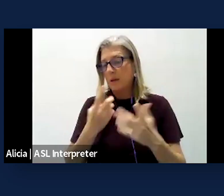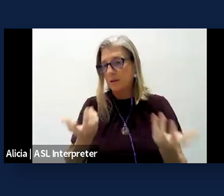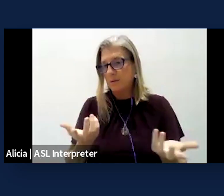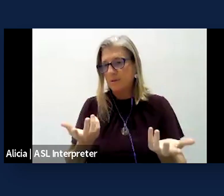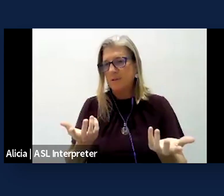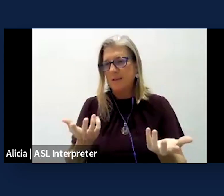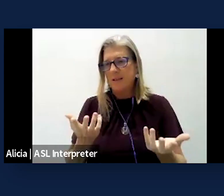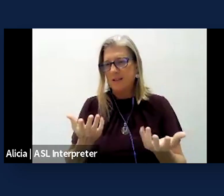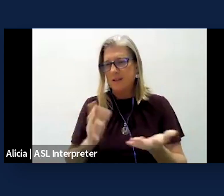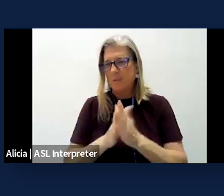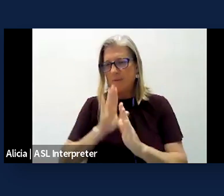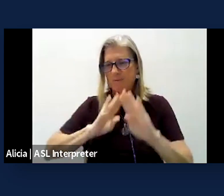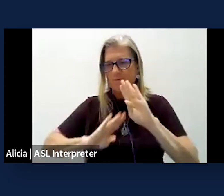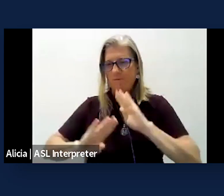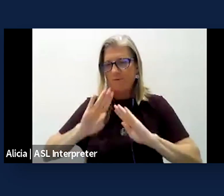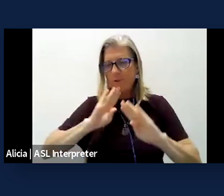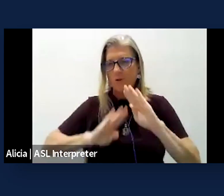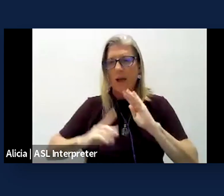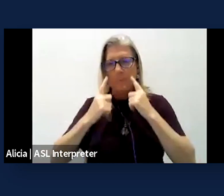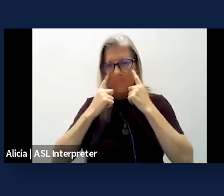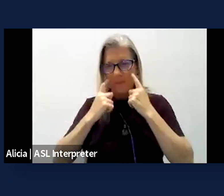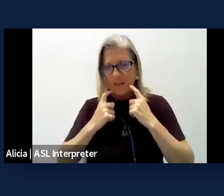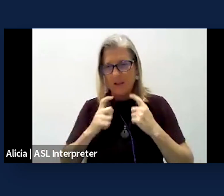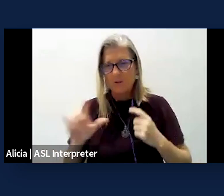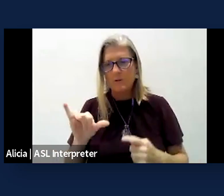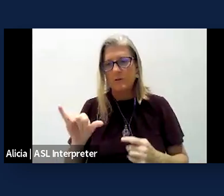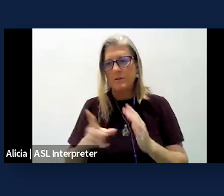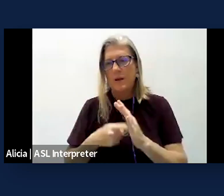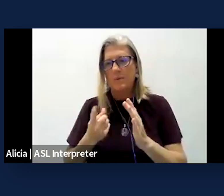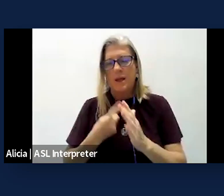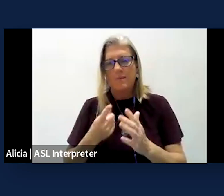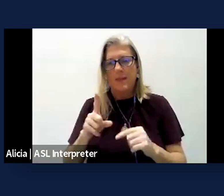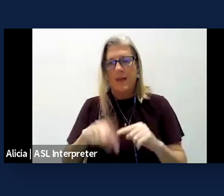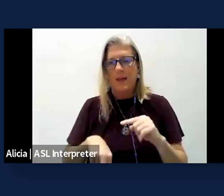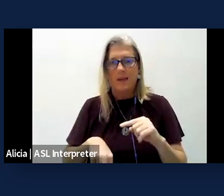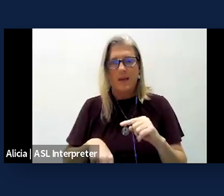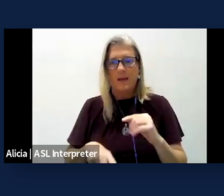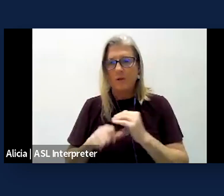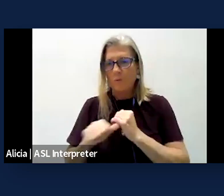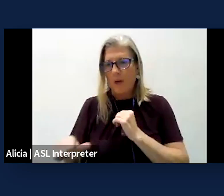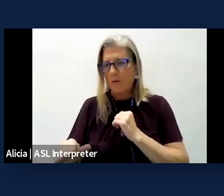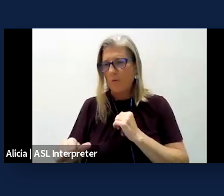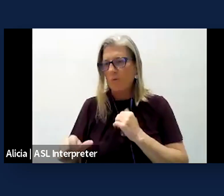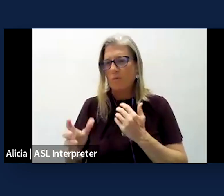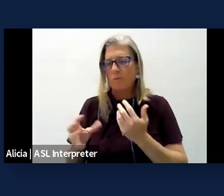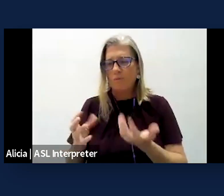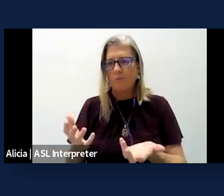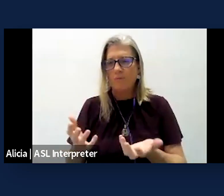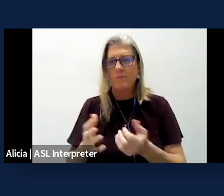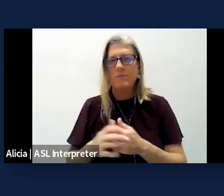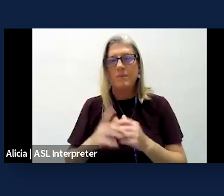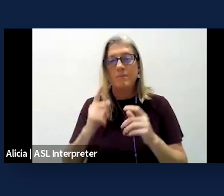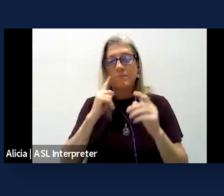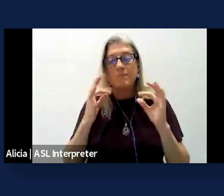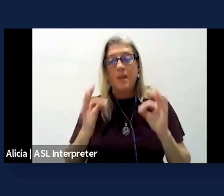where it's just frustrating. I've been in tears sometimes because I haven't been able to go somewhere. And I definitely